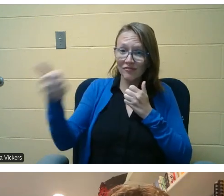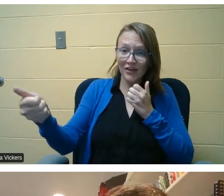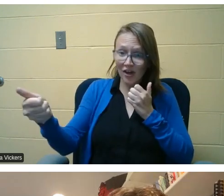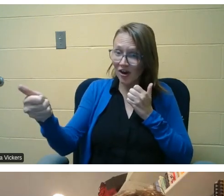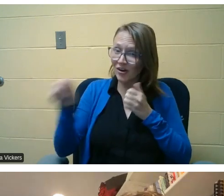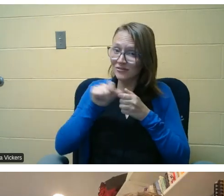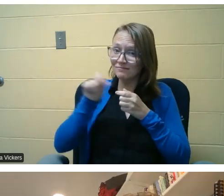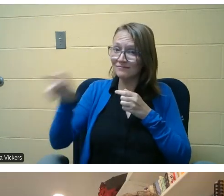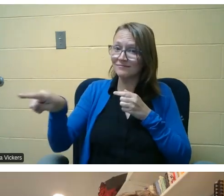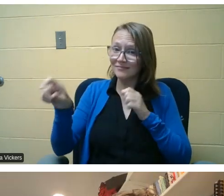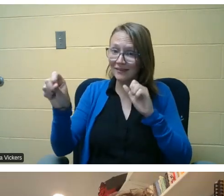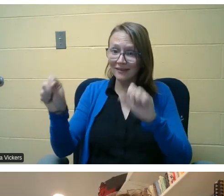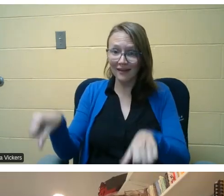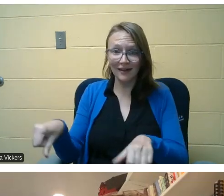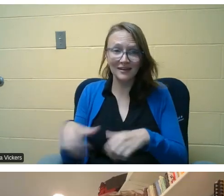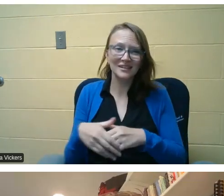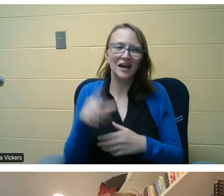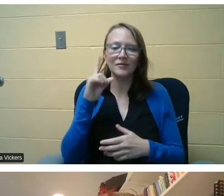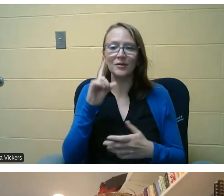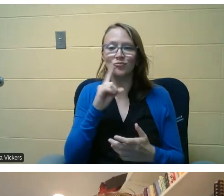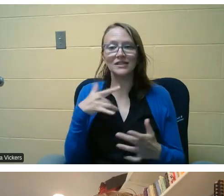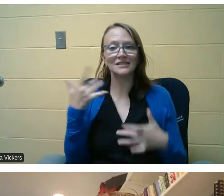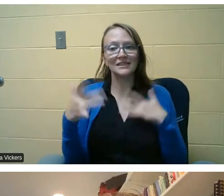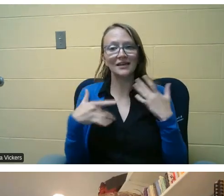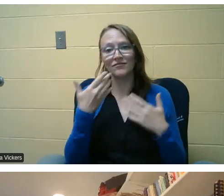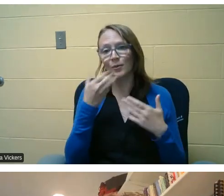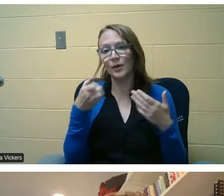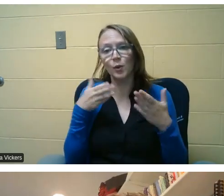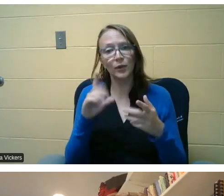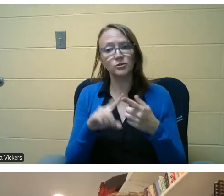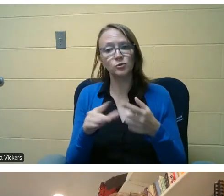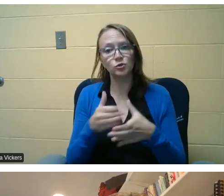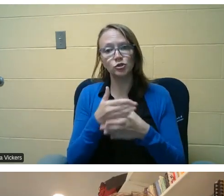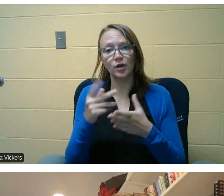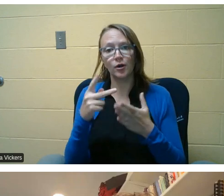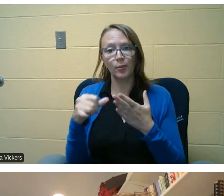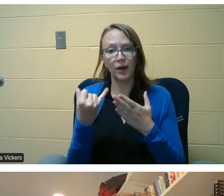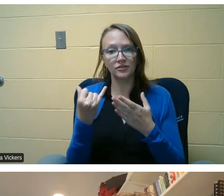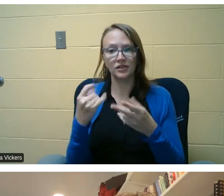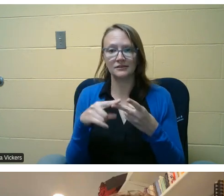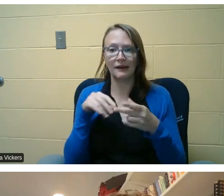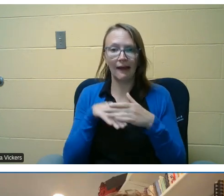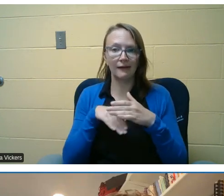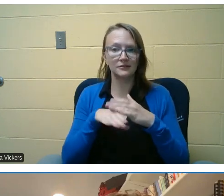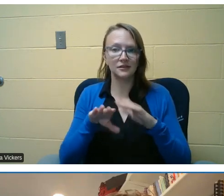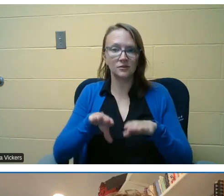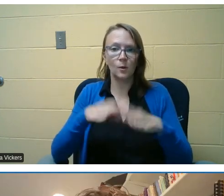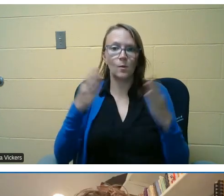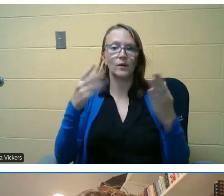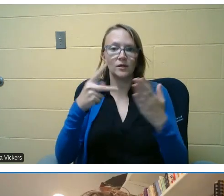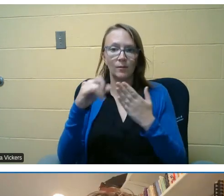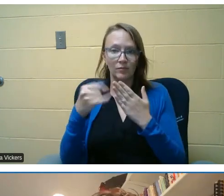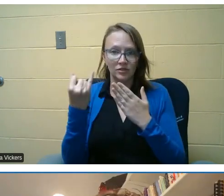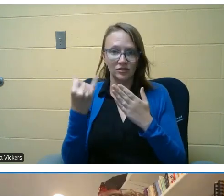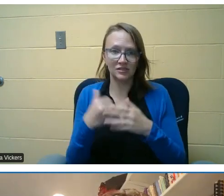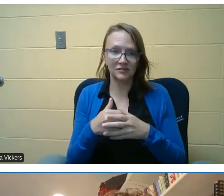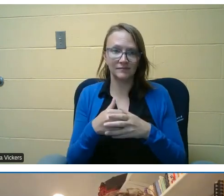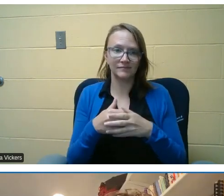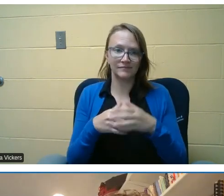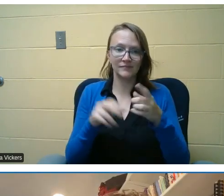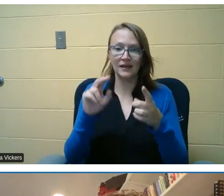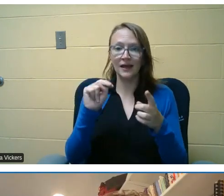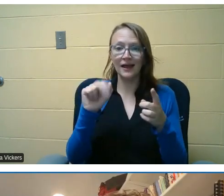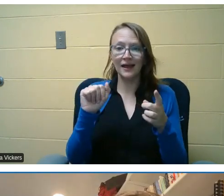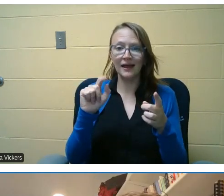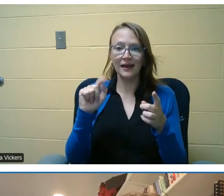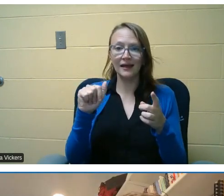but I'm really excited for better ways to share projects and access projects. Mm-hmm. We're going to continue to work on accessibility.